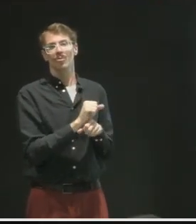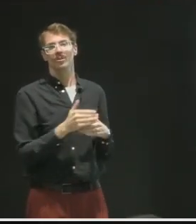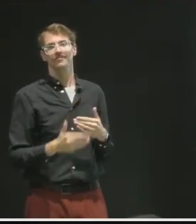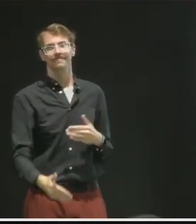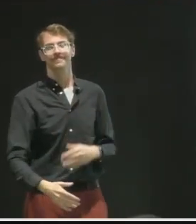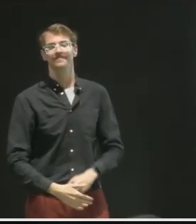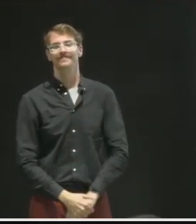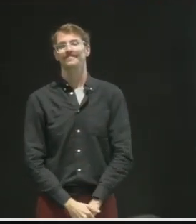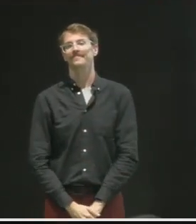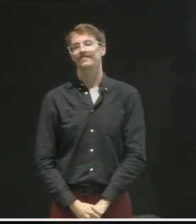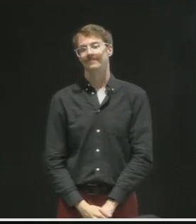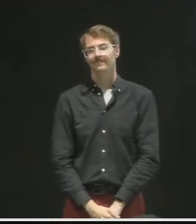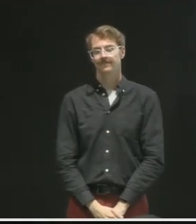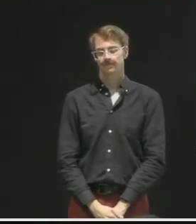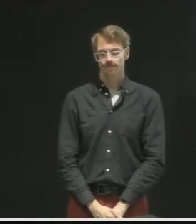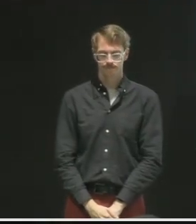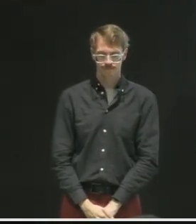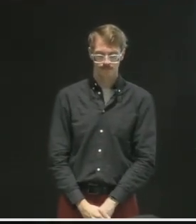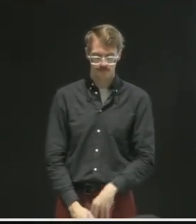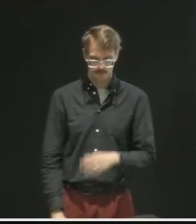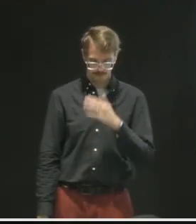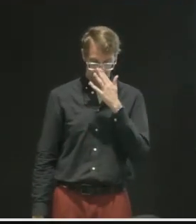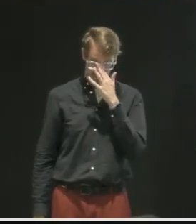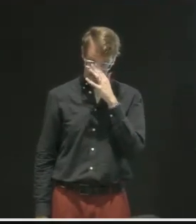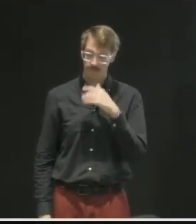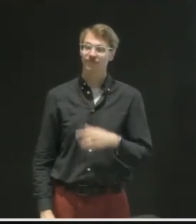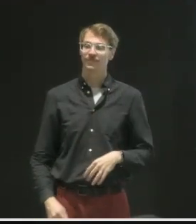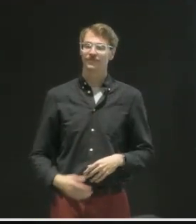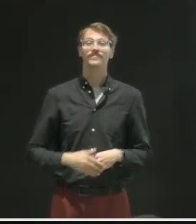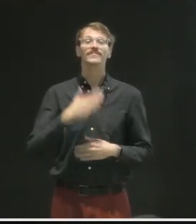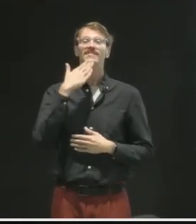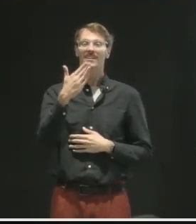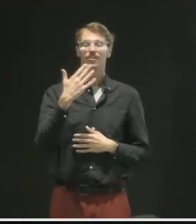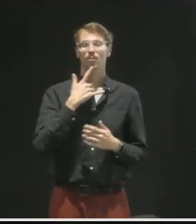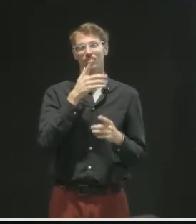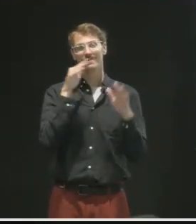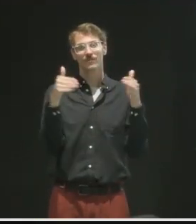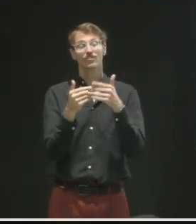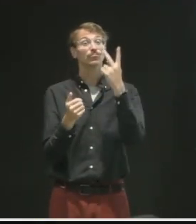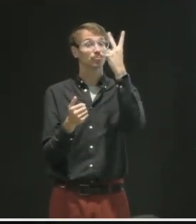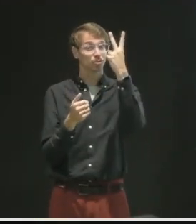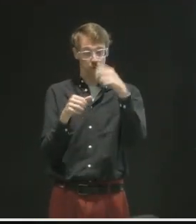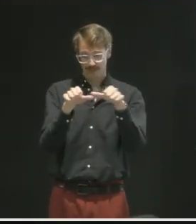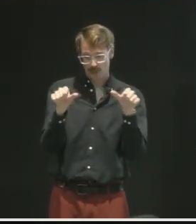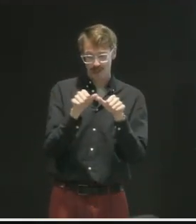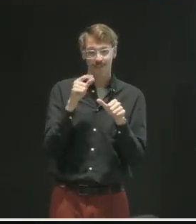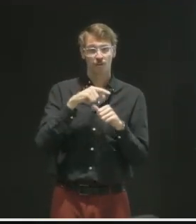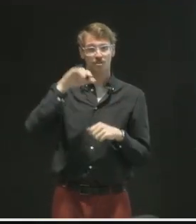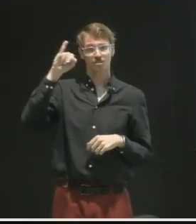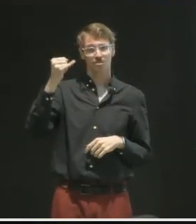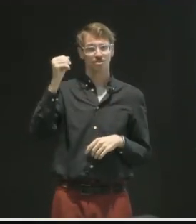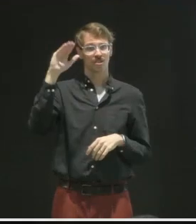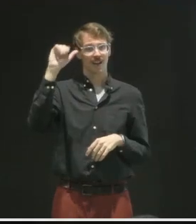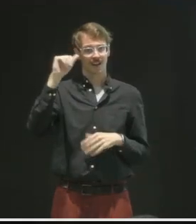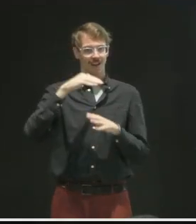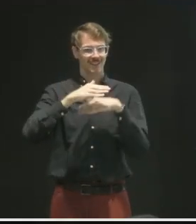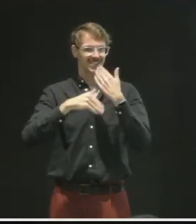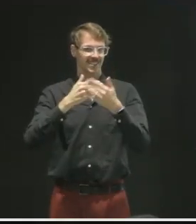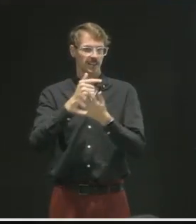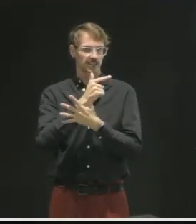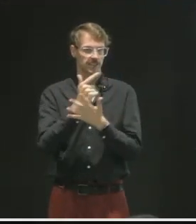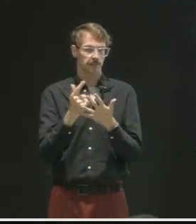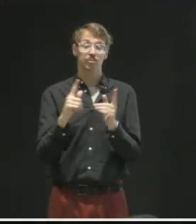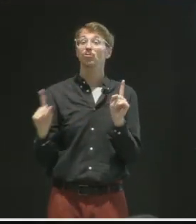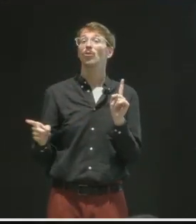Thank you. So I'd like to focus on 2 areas for JICA's next steps. So first, enhance